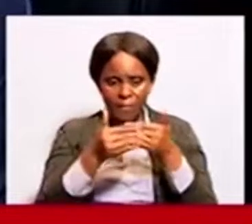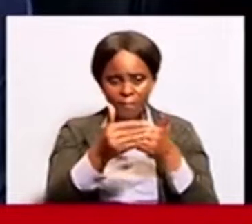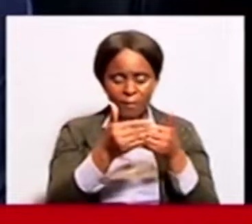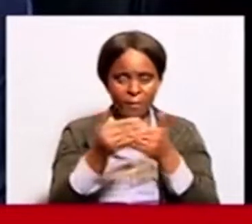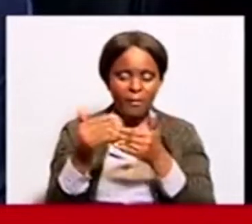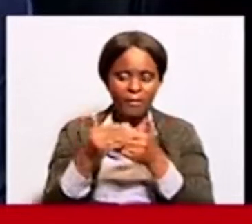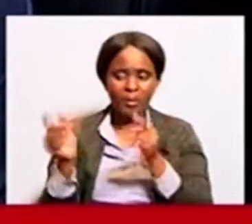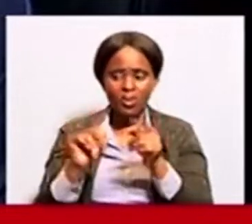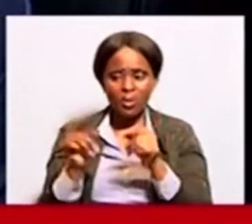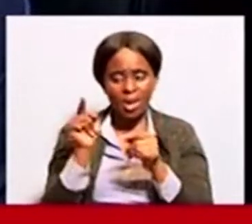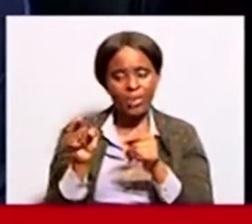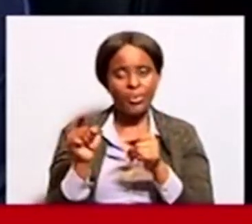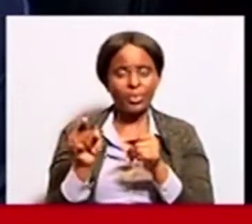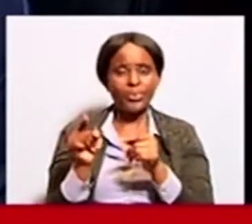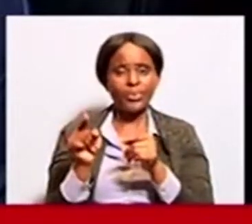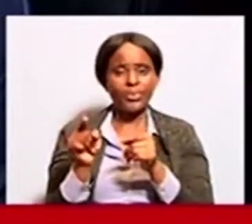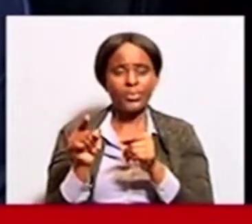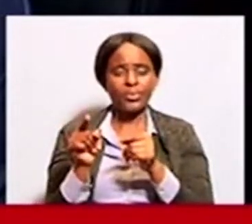were you